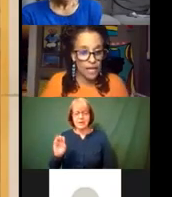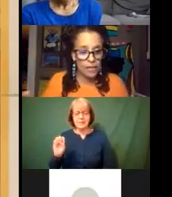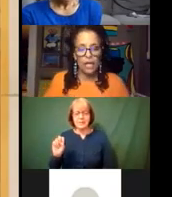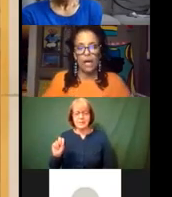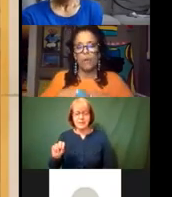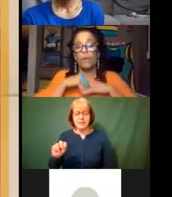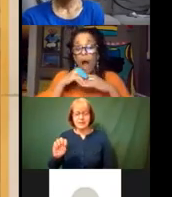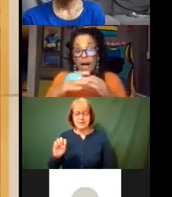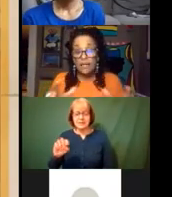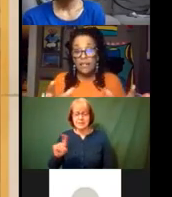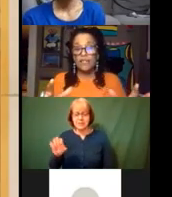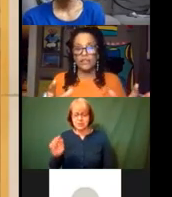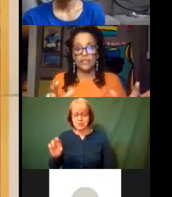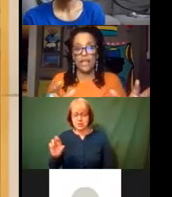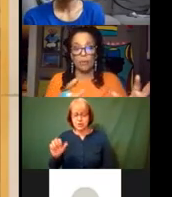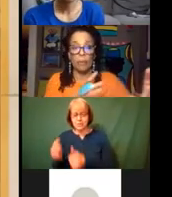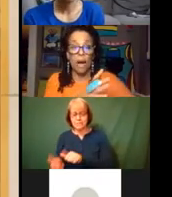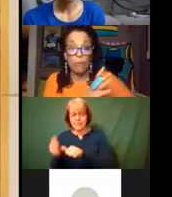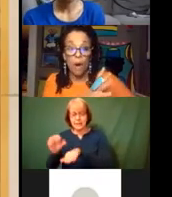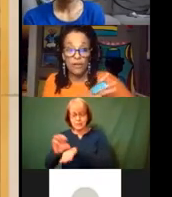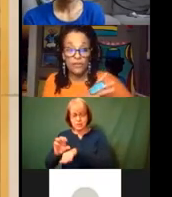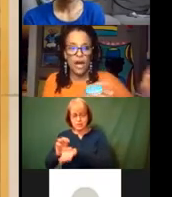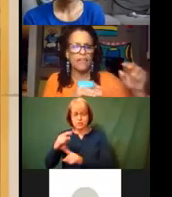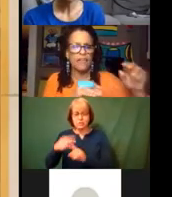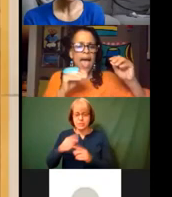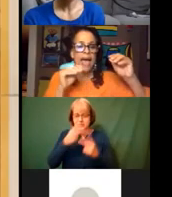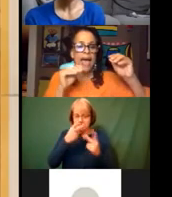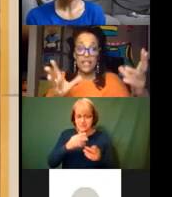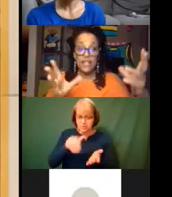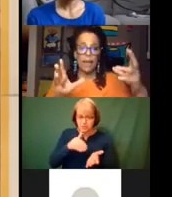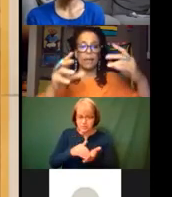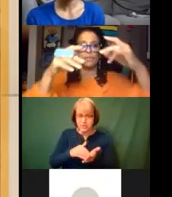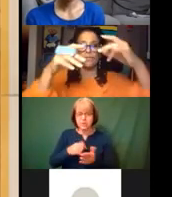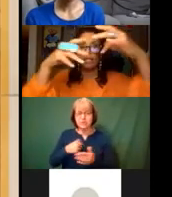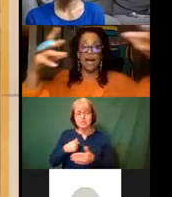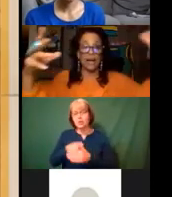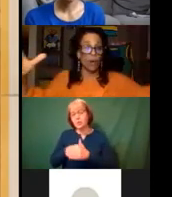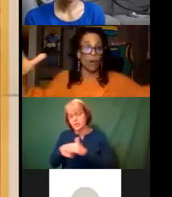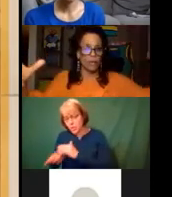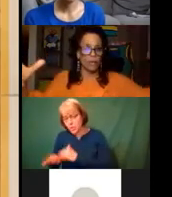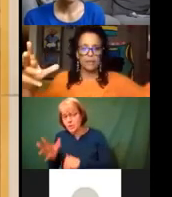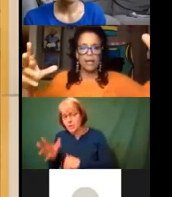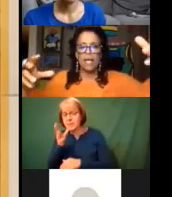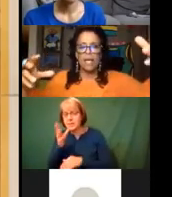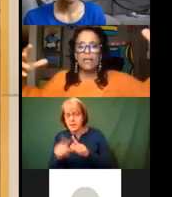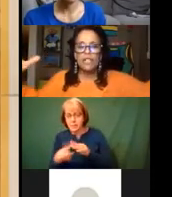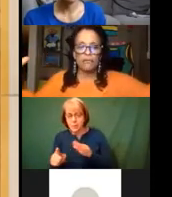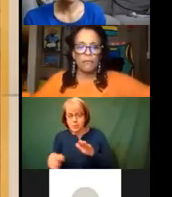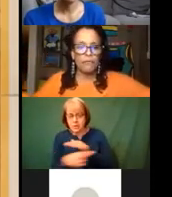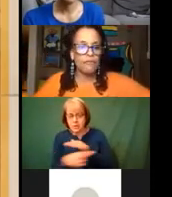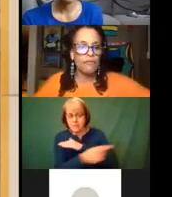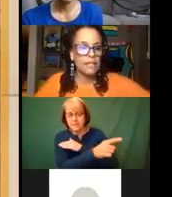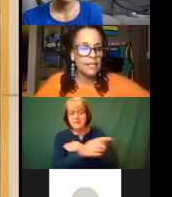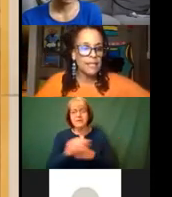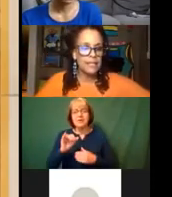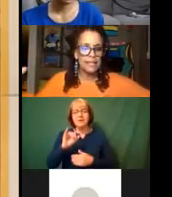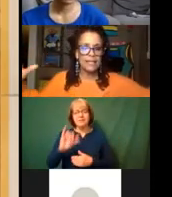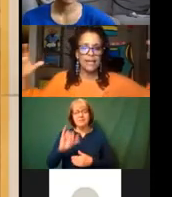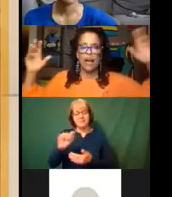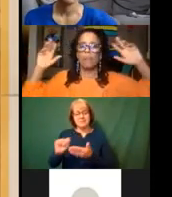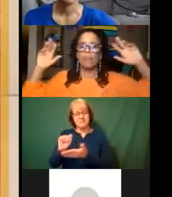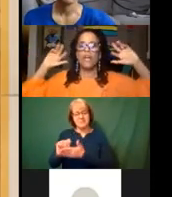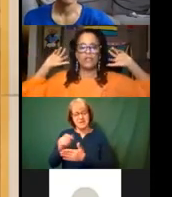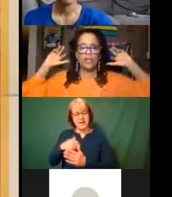visitor center. We walk into the visitor center, my mom wanders off, and at the time it was all dioramas. images from the 50s and